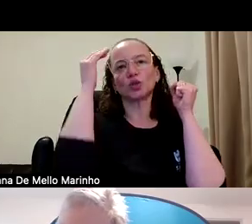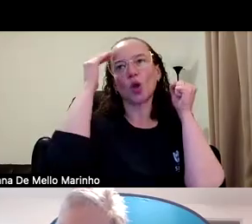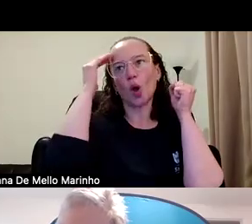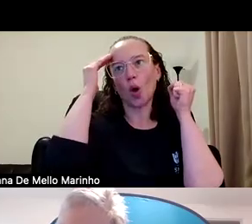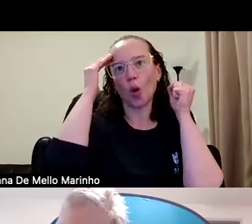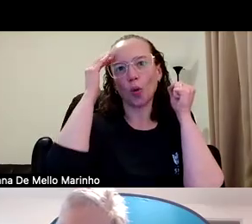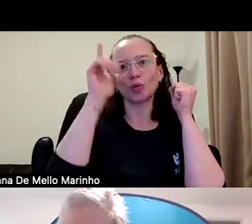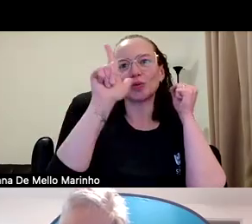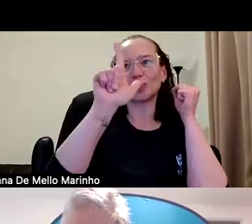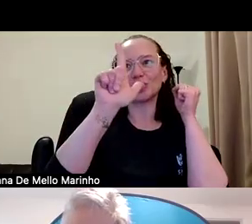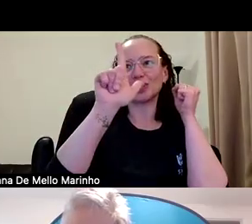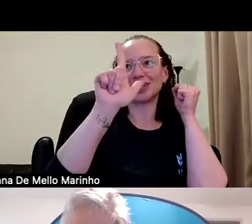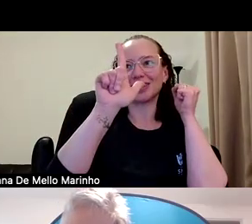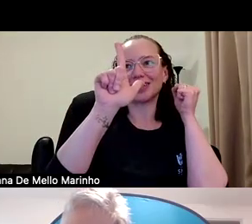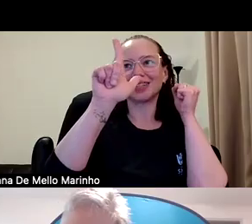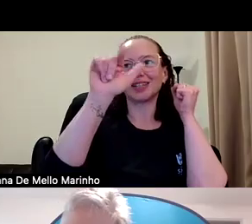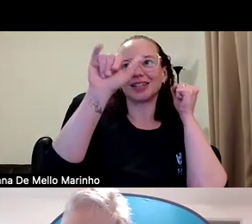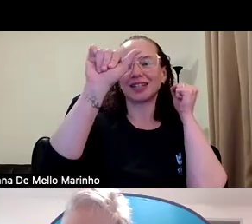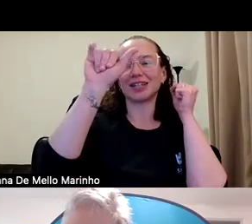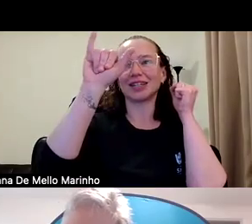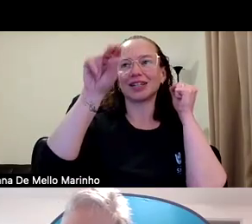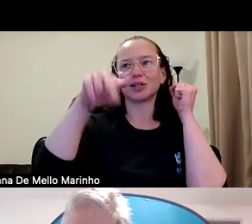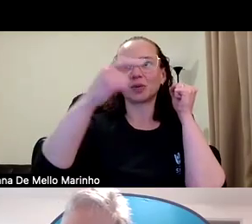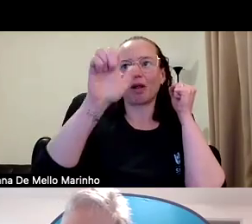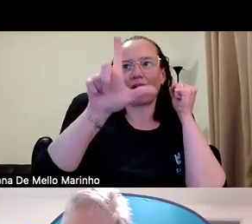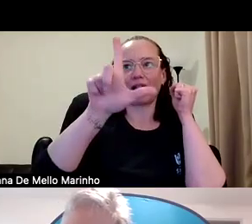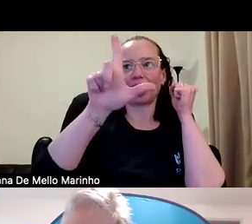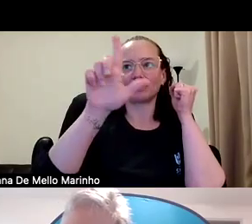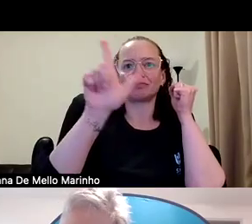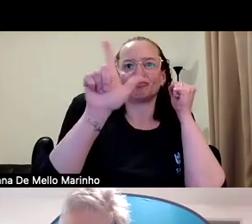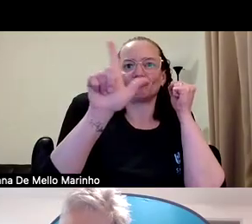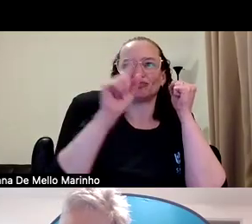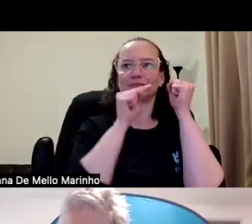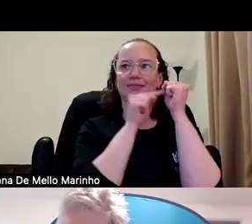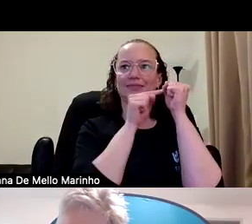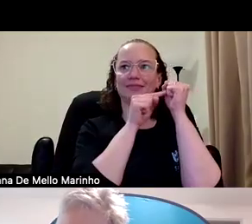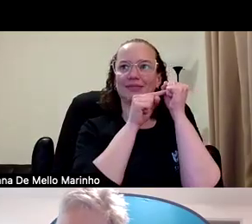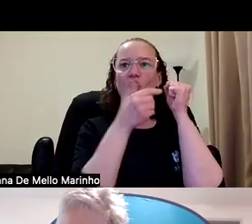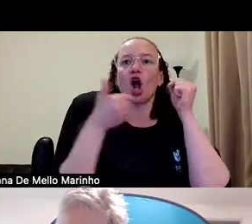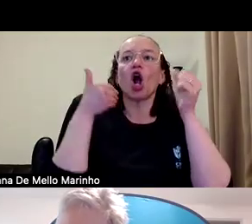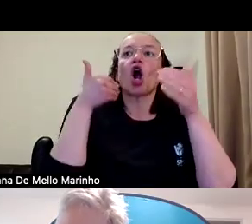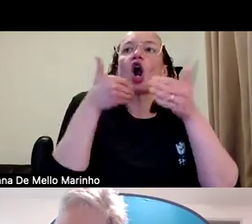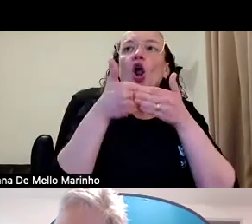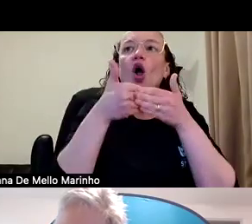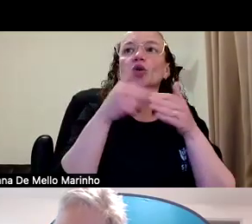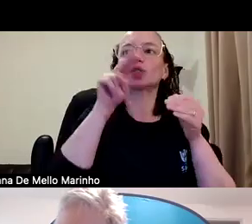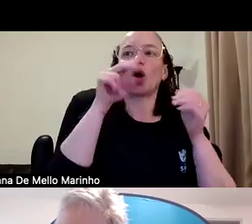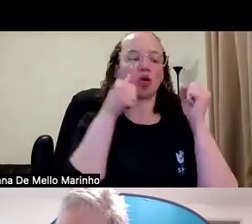And the inside closest to the tongue, you know that one, right? That's lingual, right? We already said. Lingual.